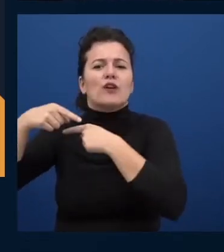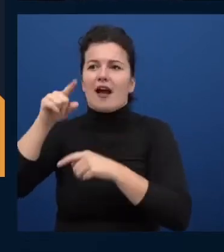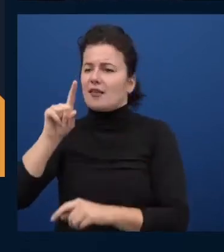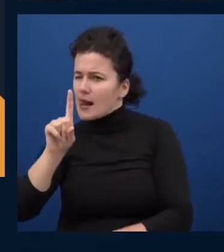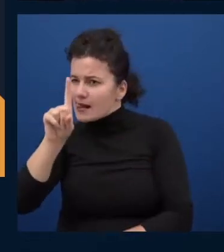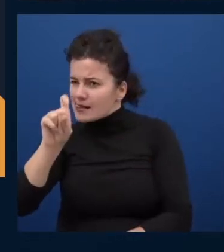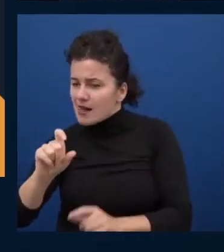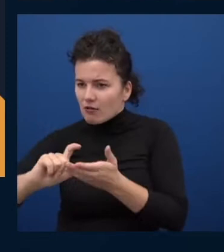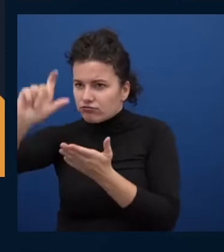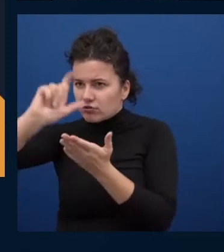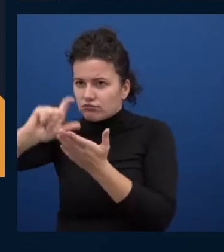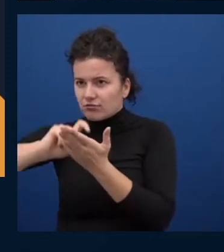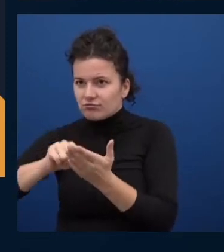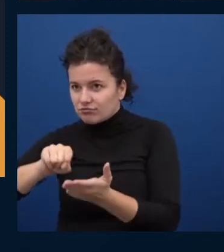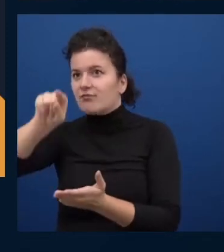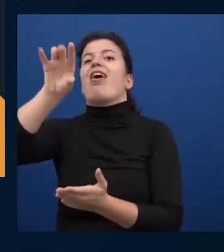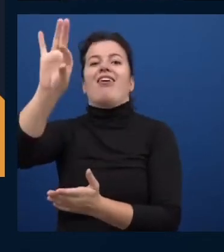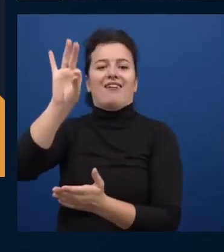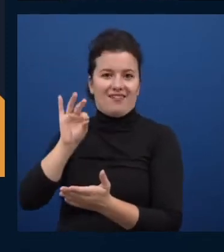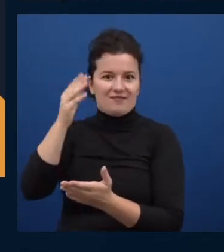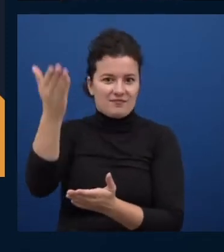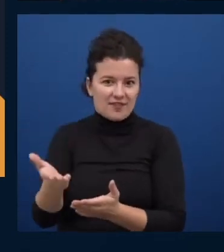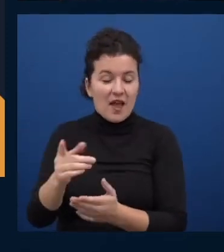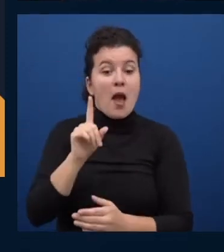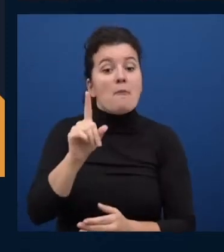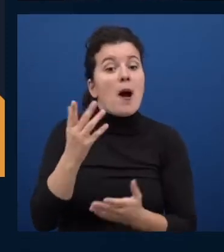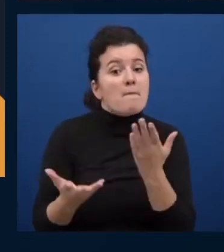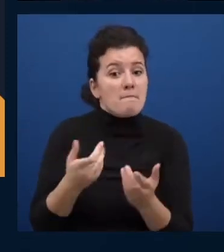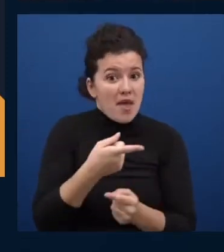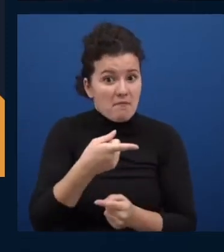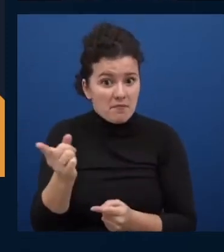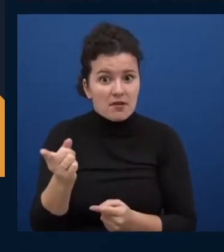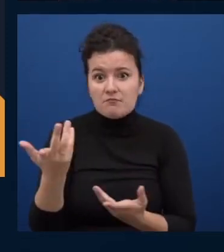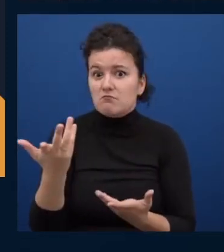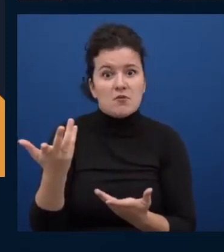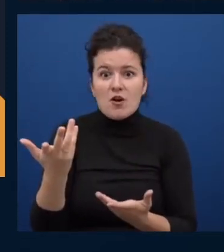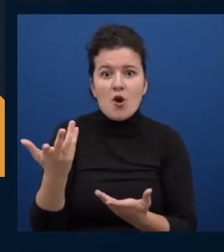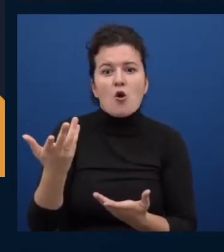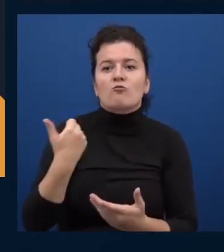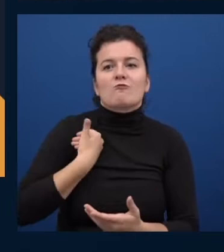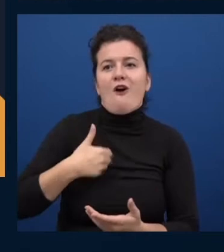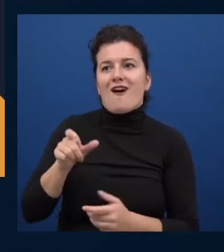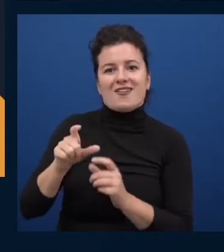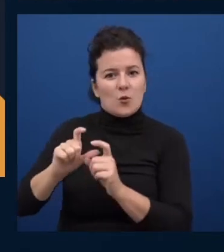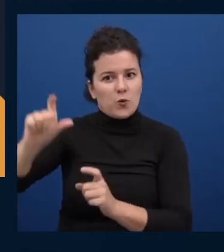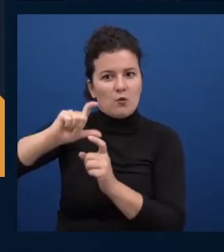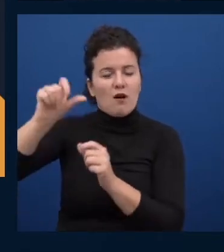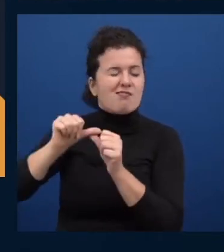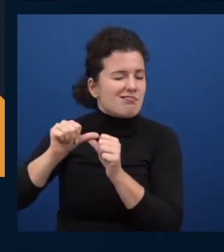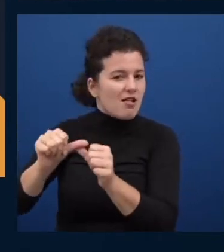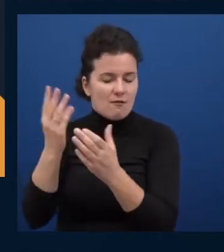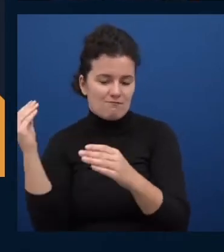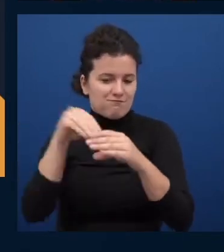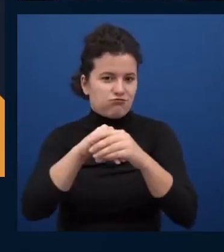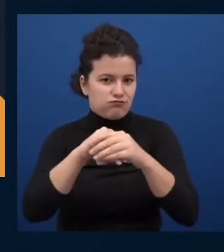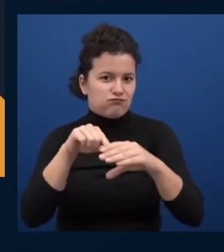features around. But you might not want to keep that you might not want to keep those indefinitely in your database. We